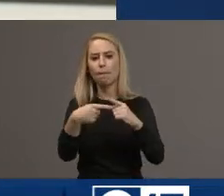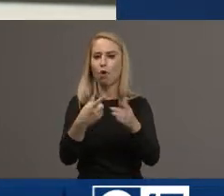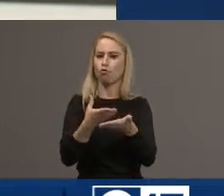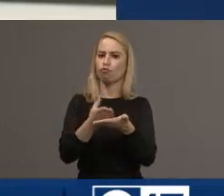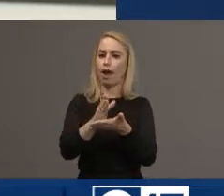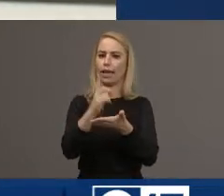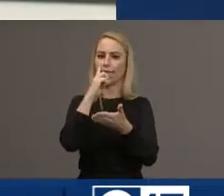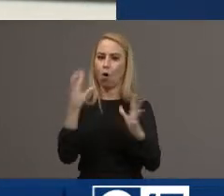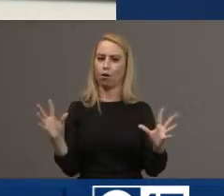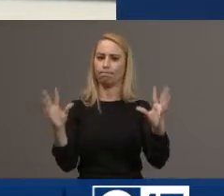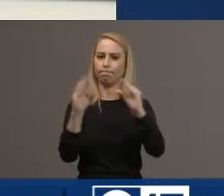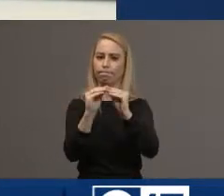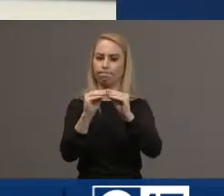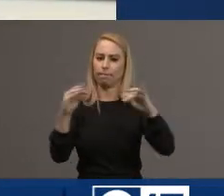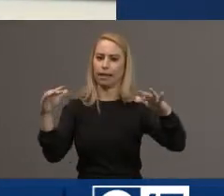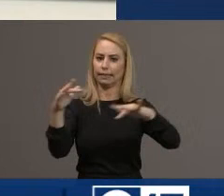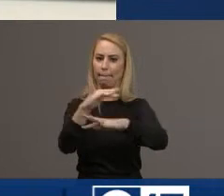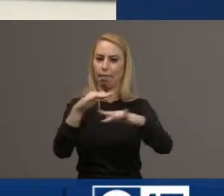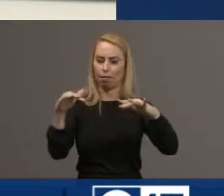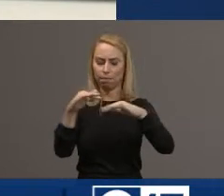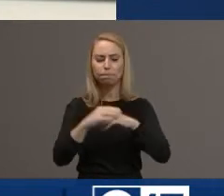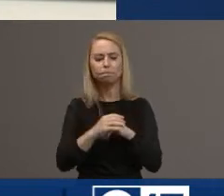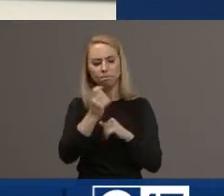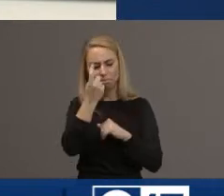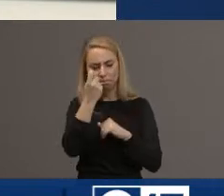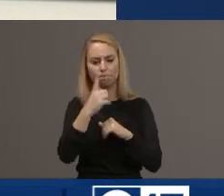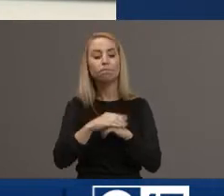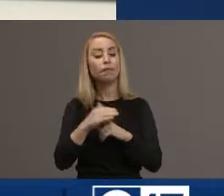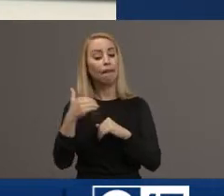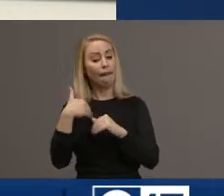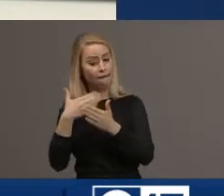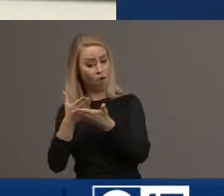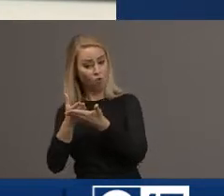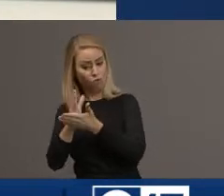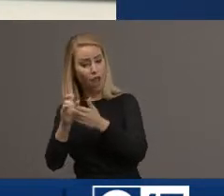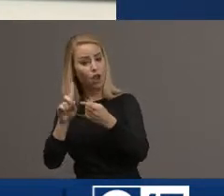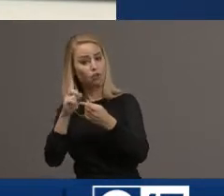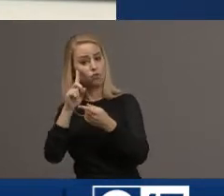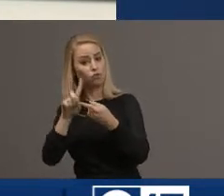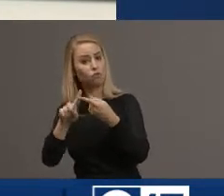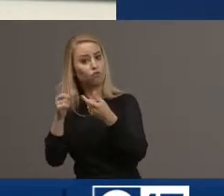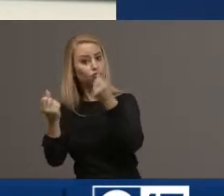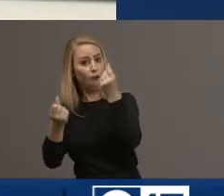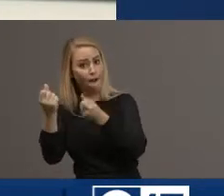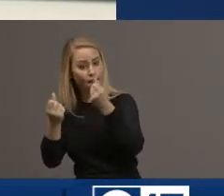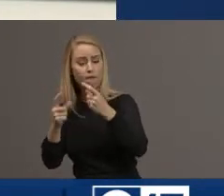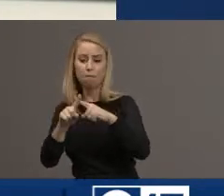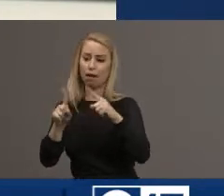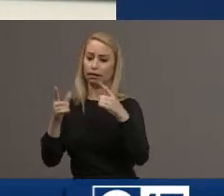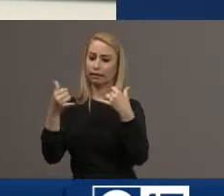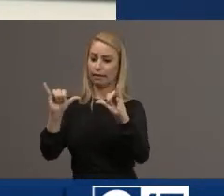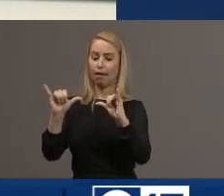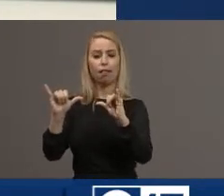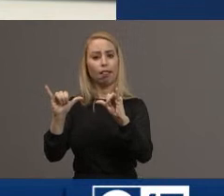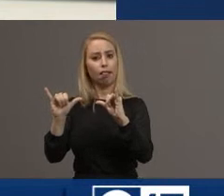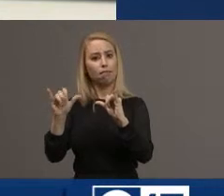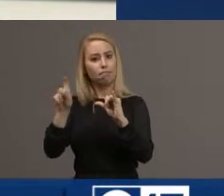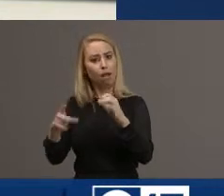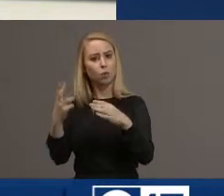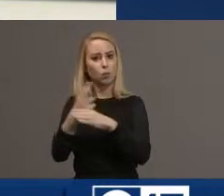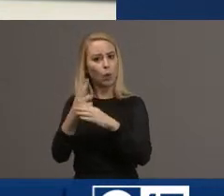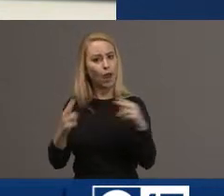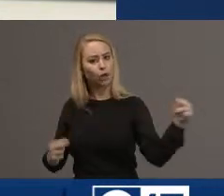else. You have a right to drive, but the state can still say you wear a seatbelt. You have a right to drive, state can still say you shouldn't be